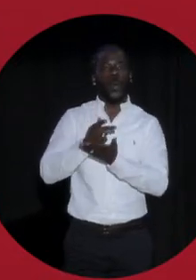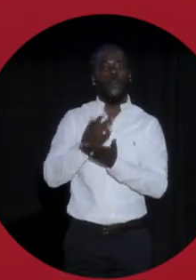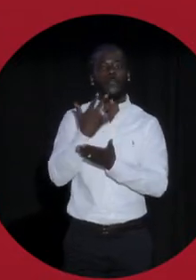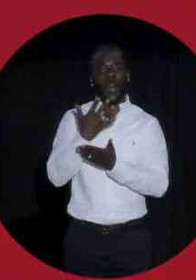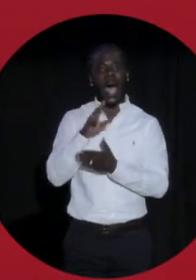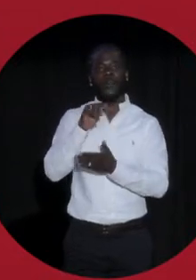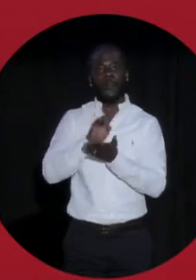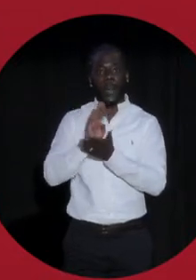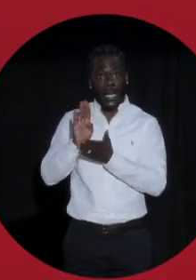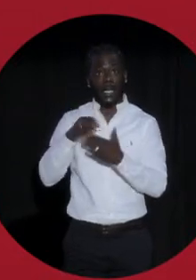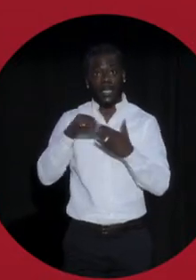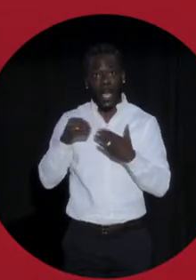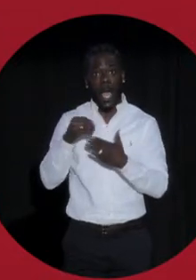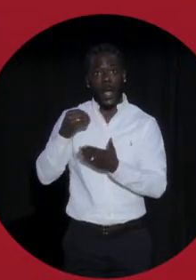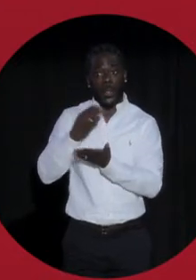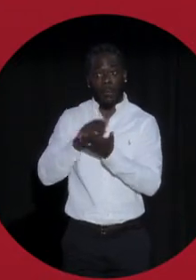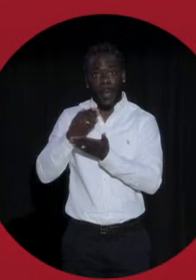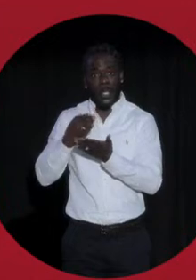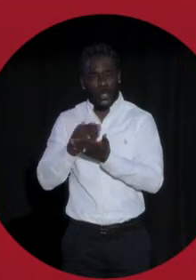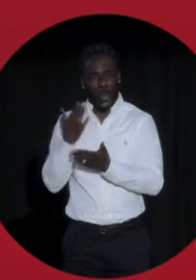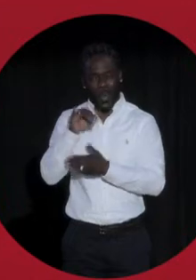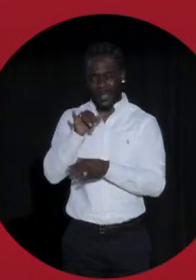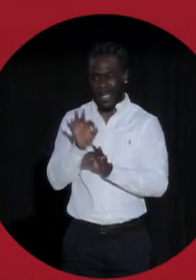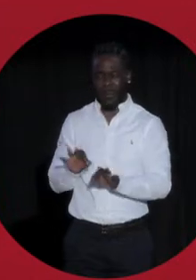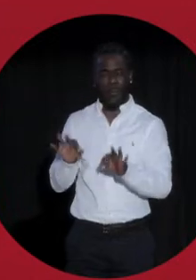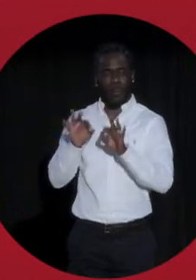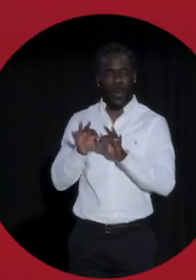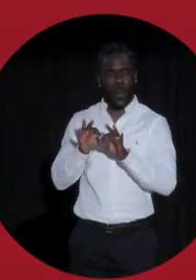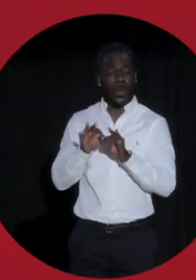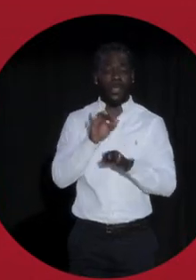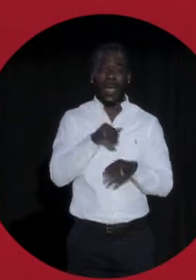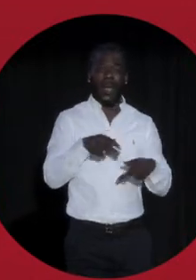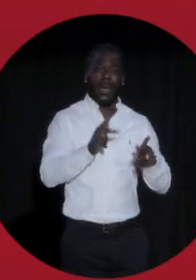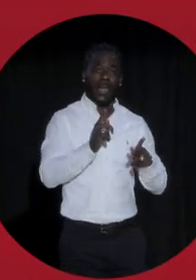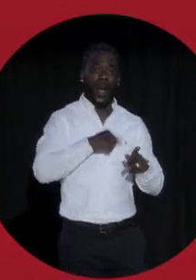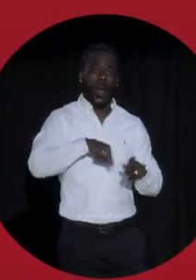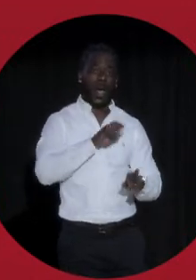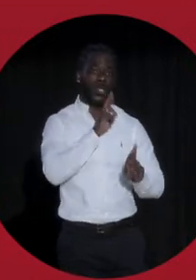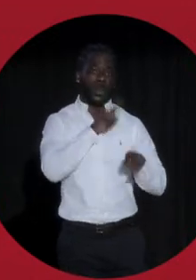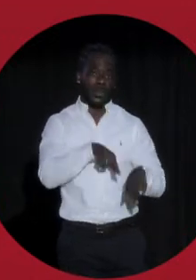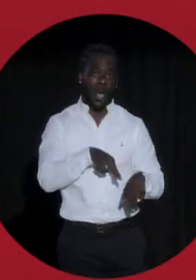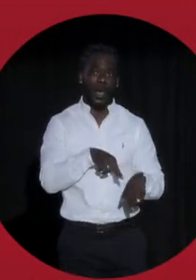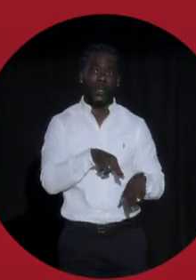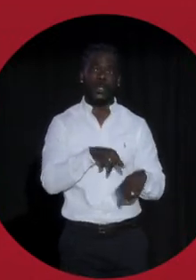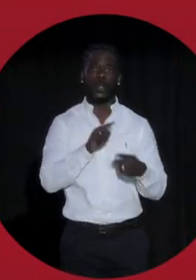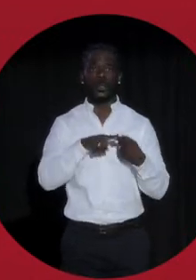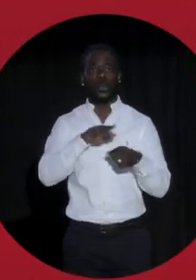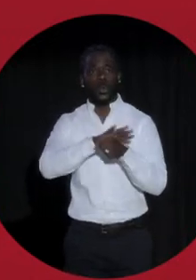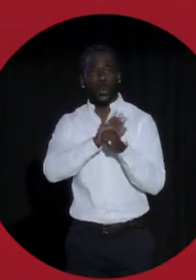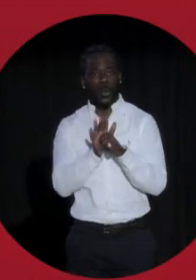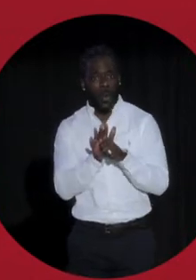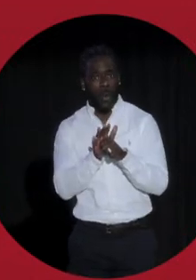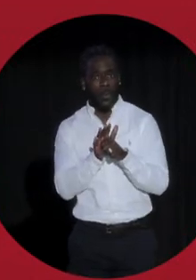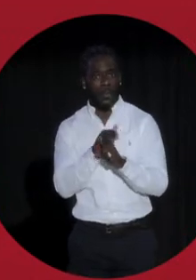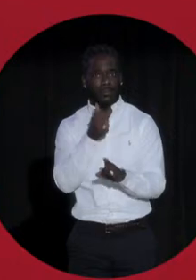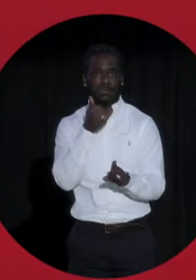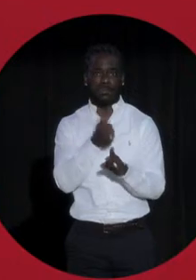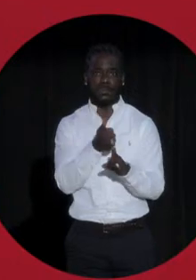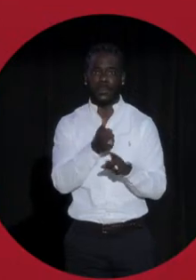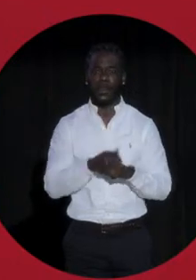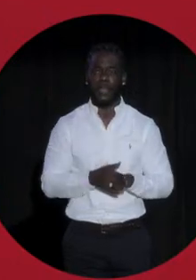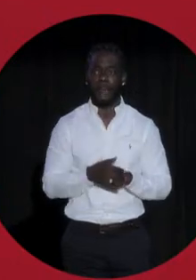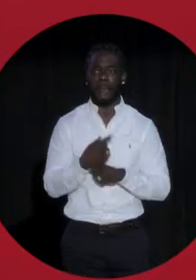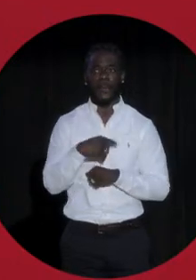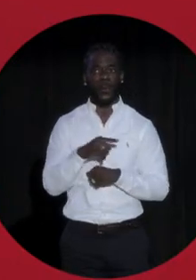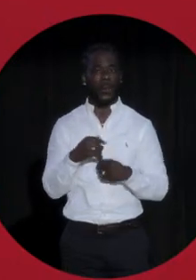budget. You may ask, why is it important, Calvin? It allowed us to respond to the novel COVID-19 pandemic.